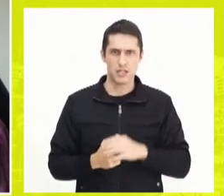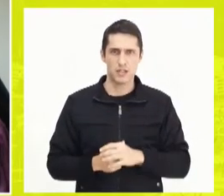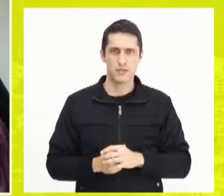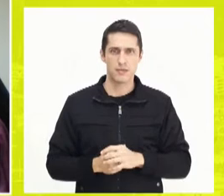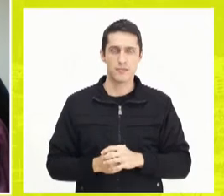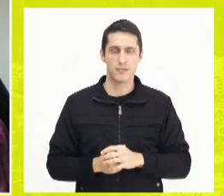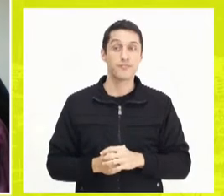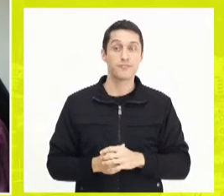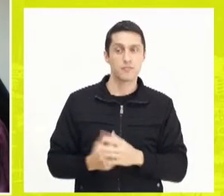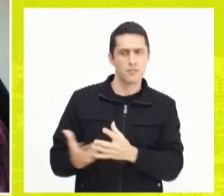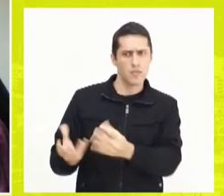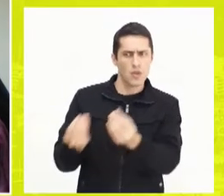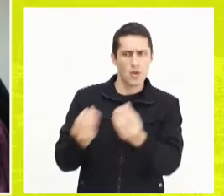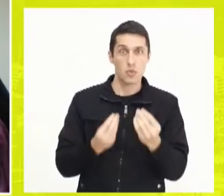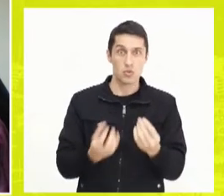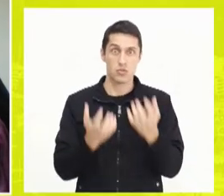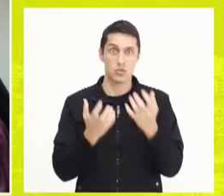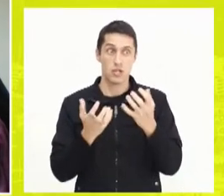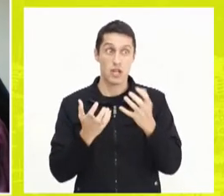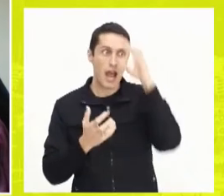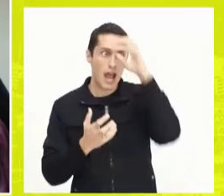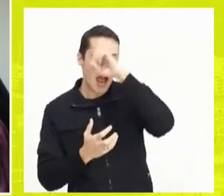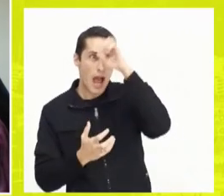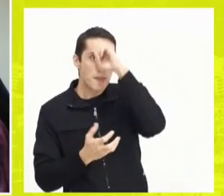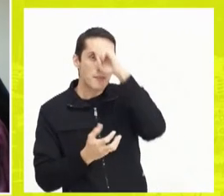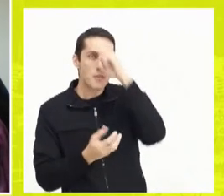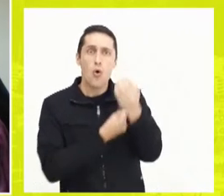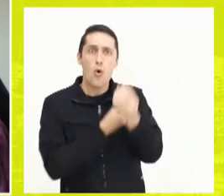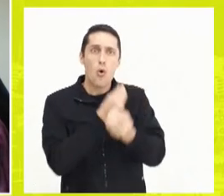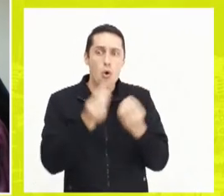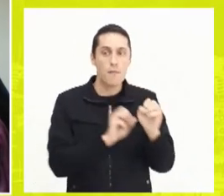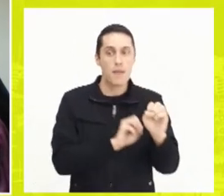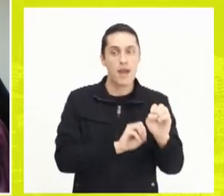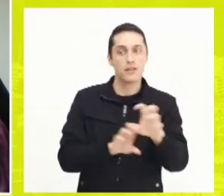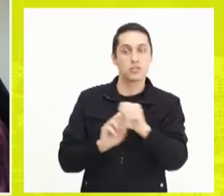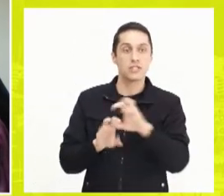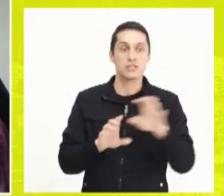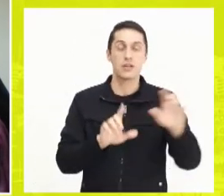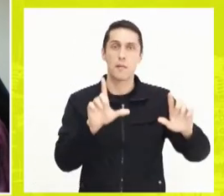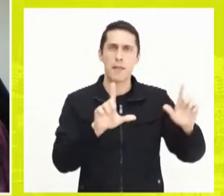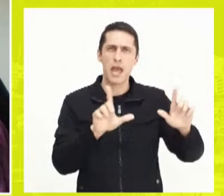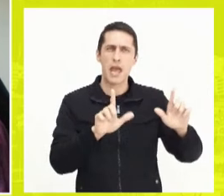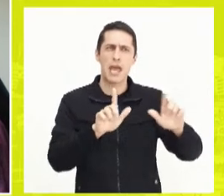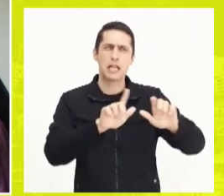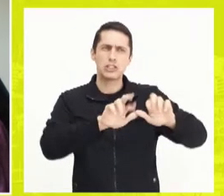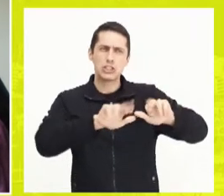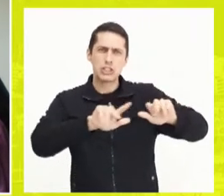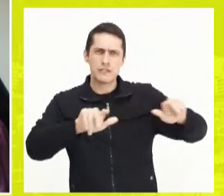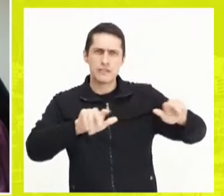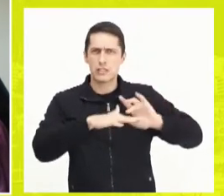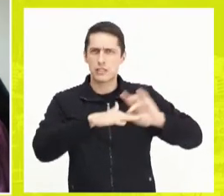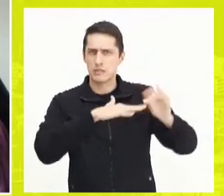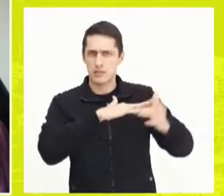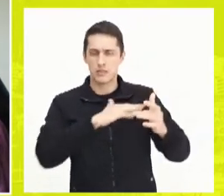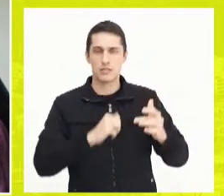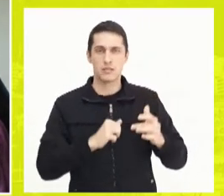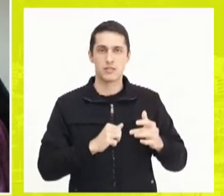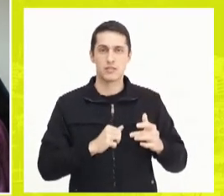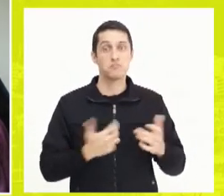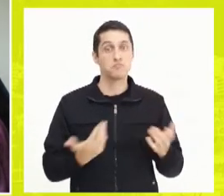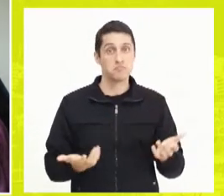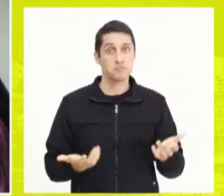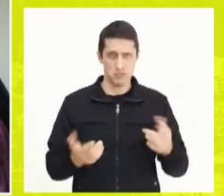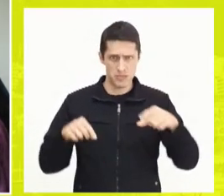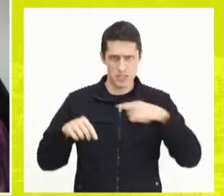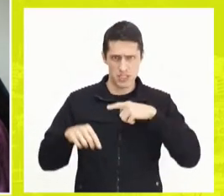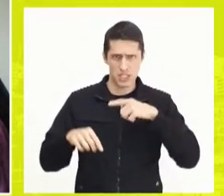adhesion from the schools from the curriculum of these schools uh do they adhere to media